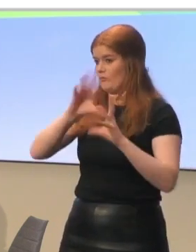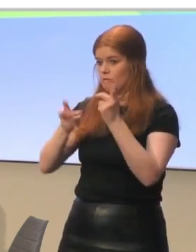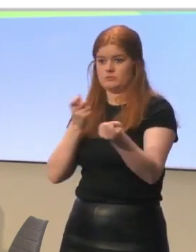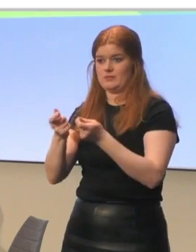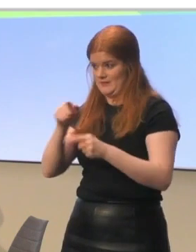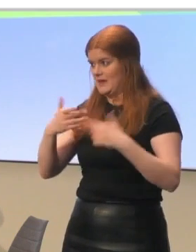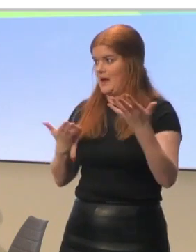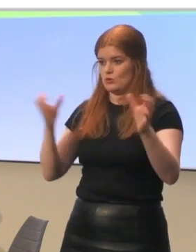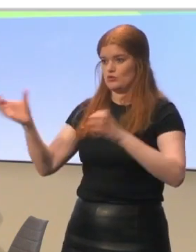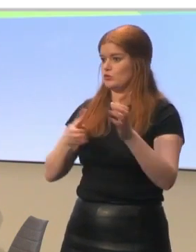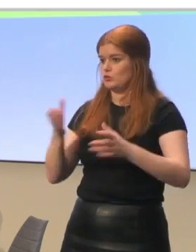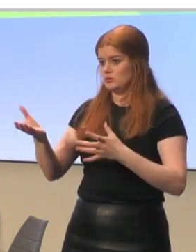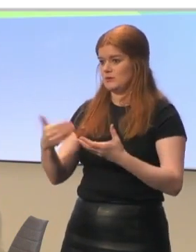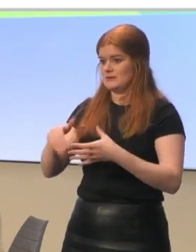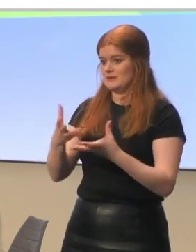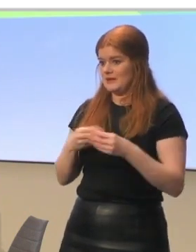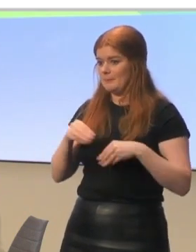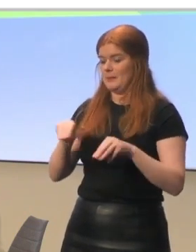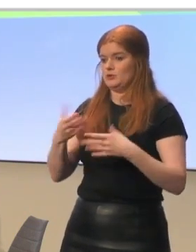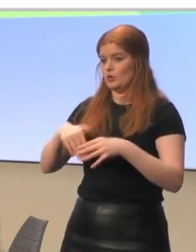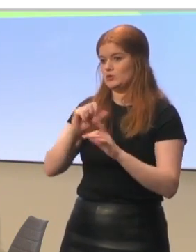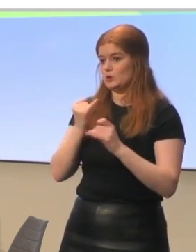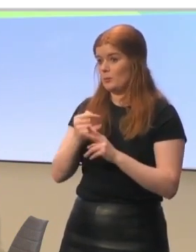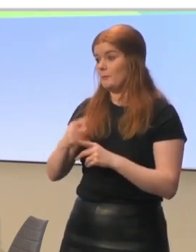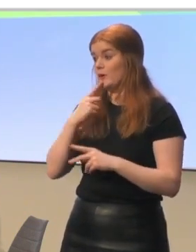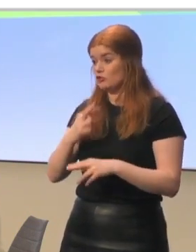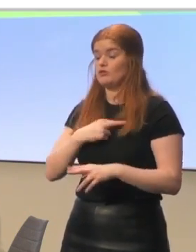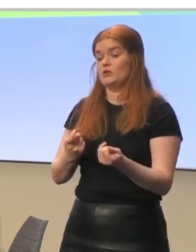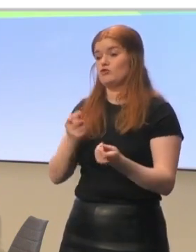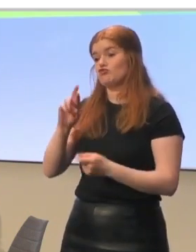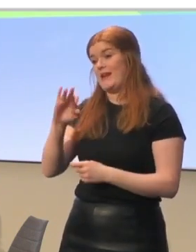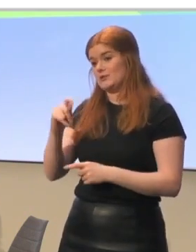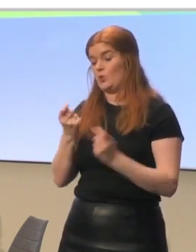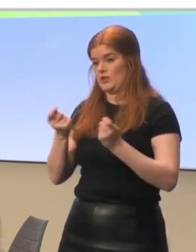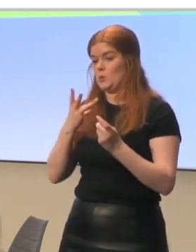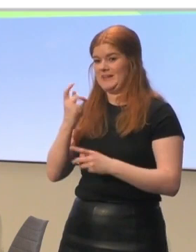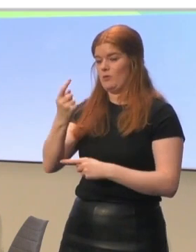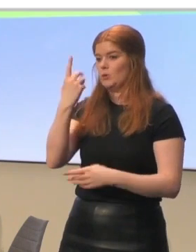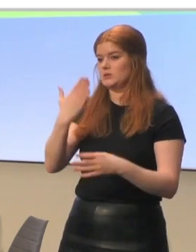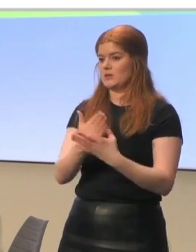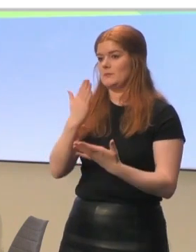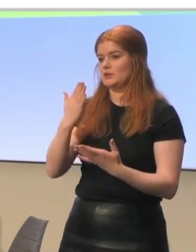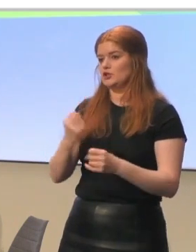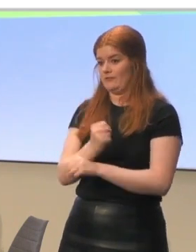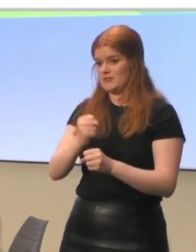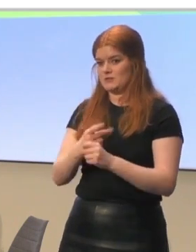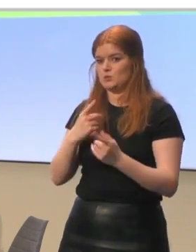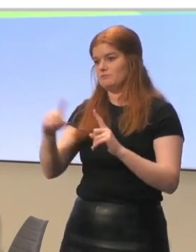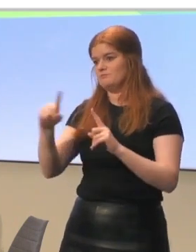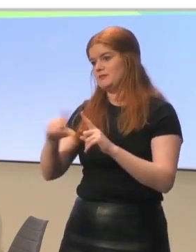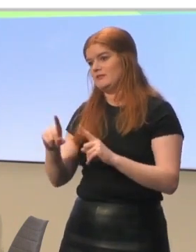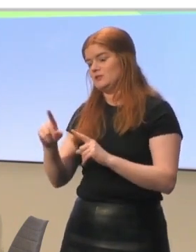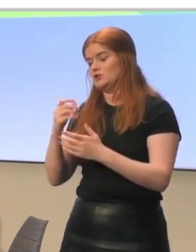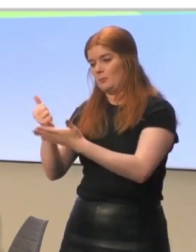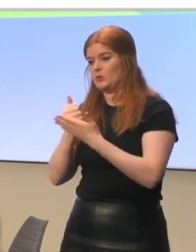they recruit and take people into their schools. But the REALT coordinator will provide a one-stop service to stakeholders within the process. We